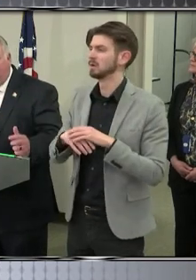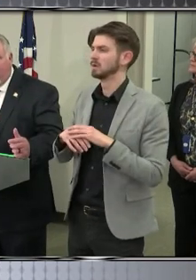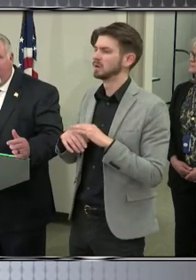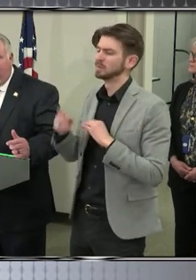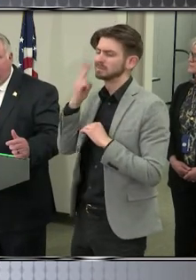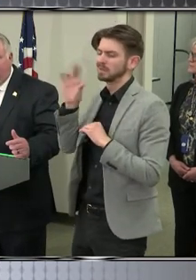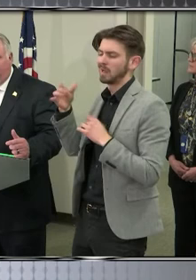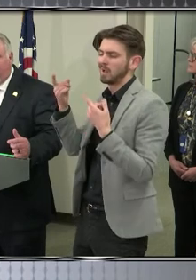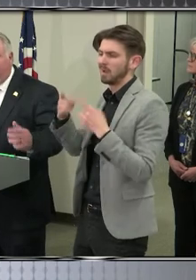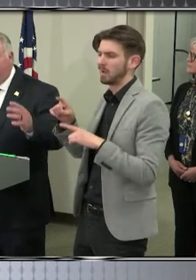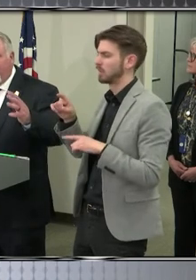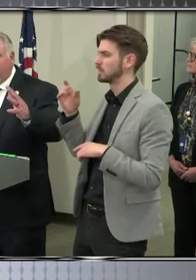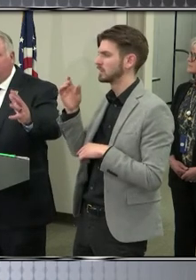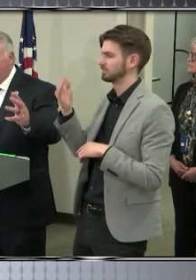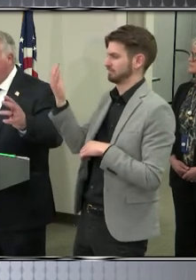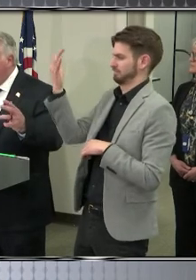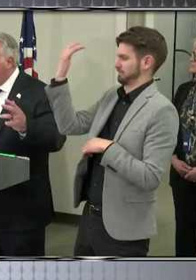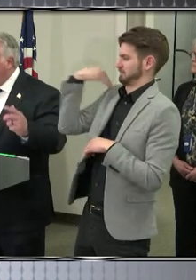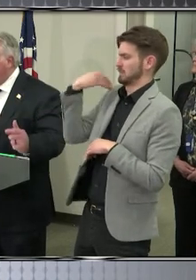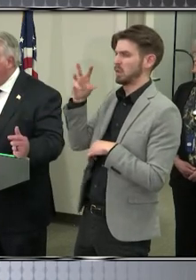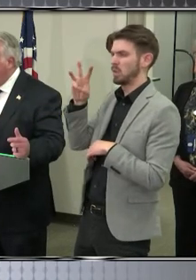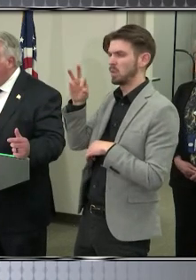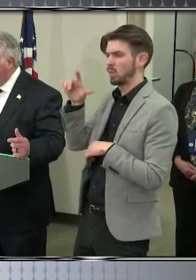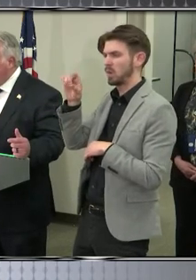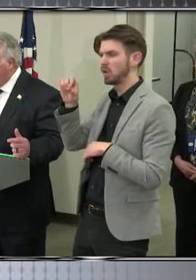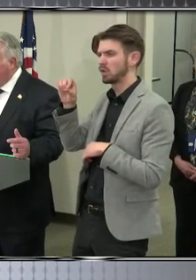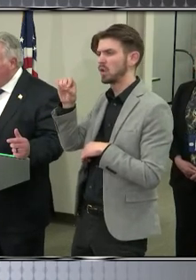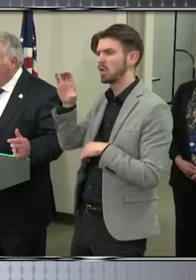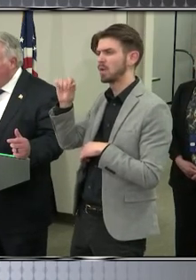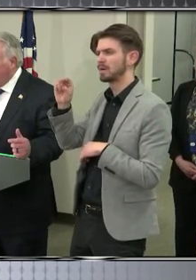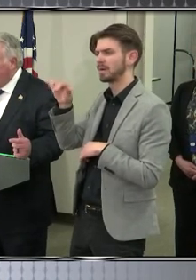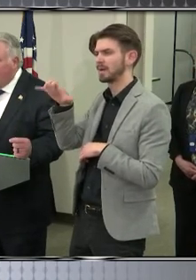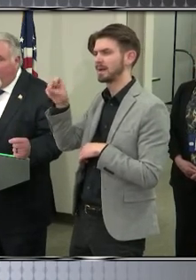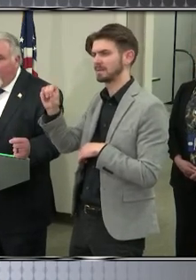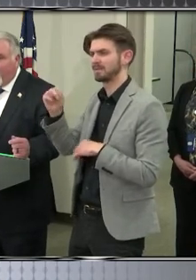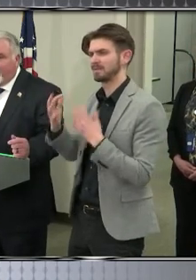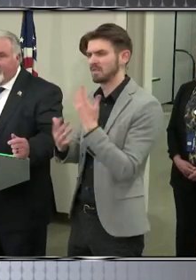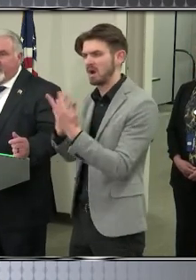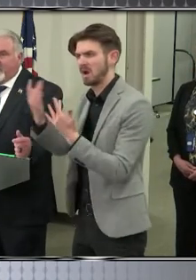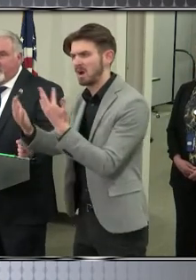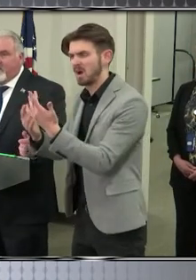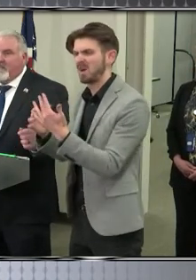and Black Forest Fire and a few others. So that system's already in place, and just know those dollars will